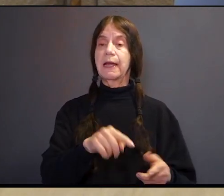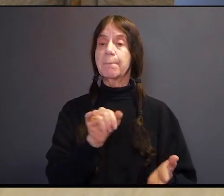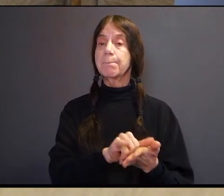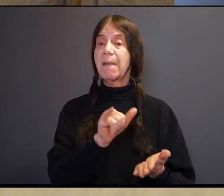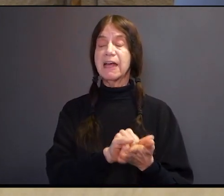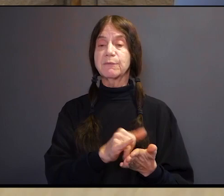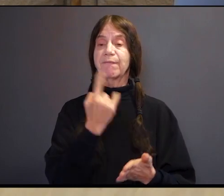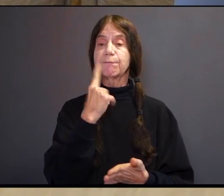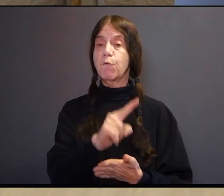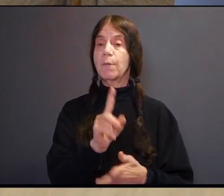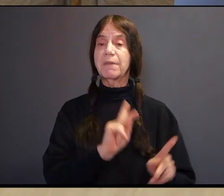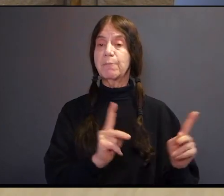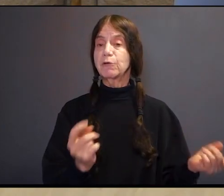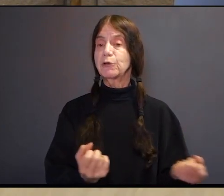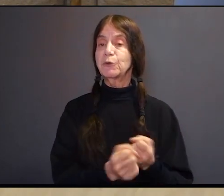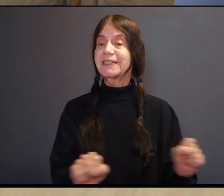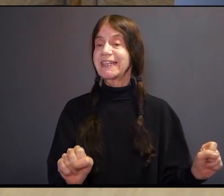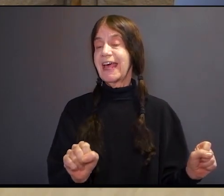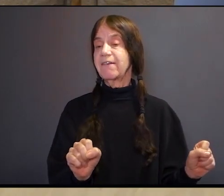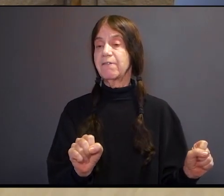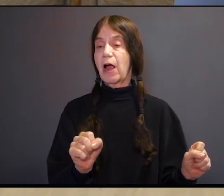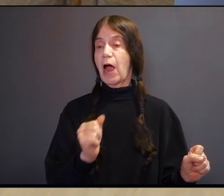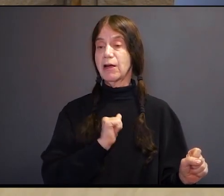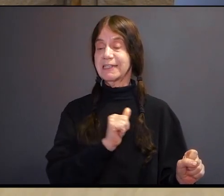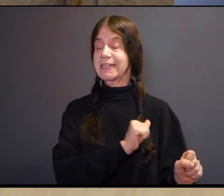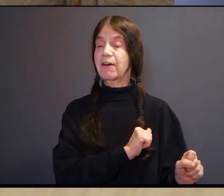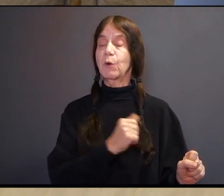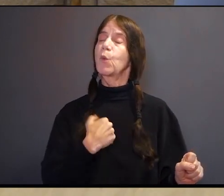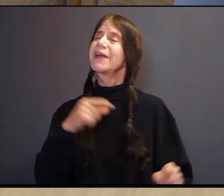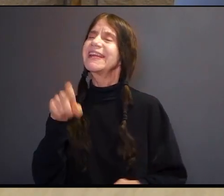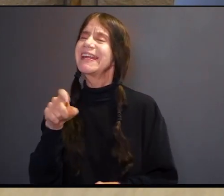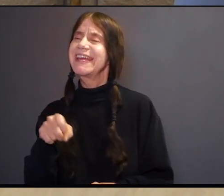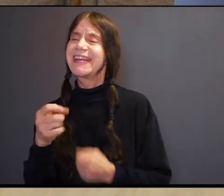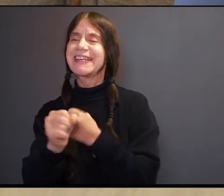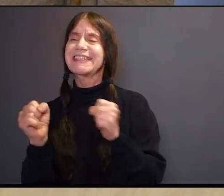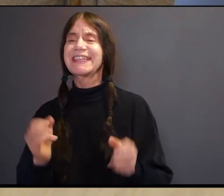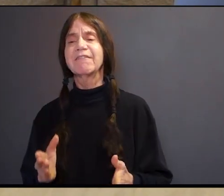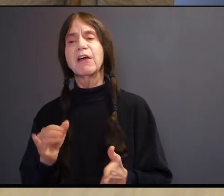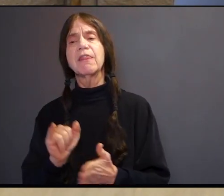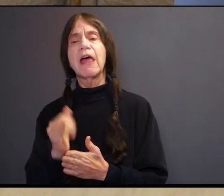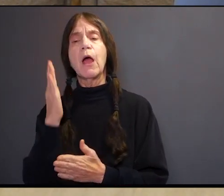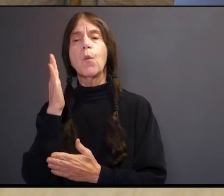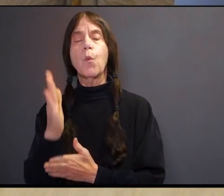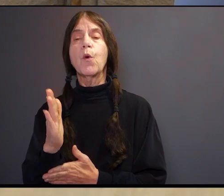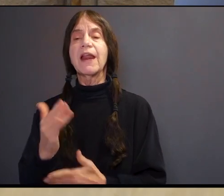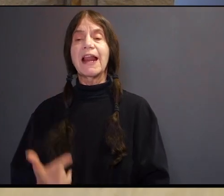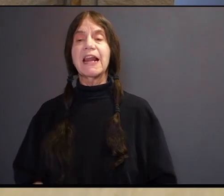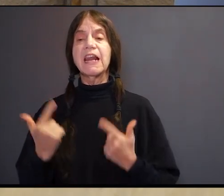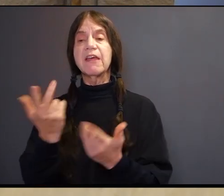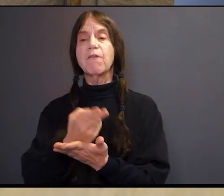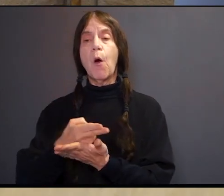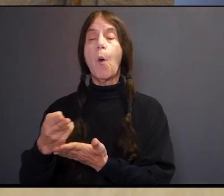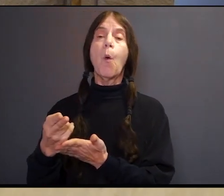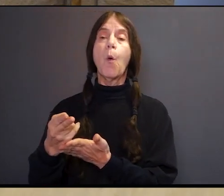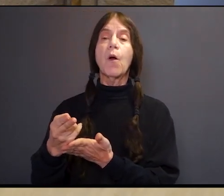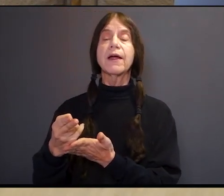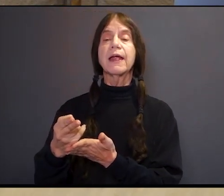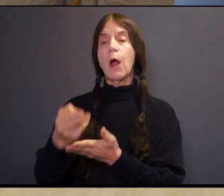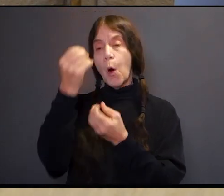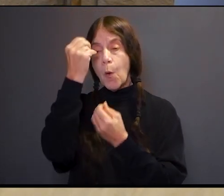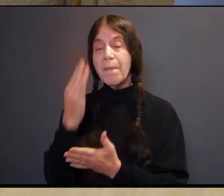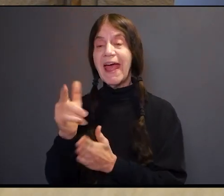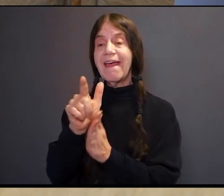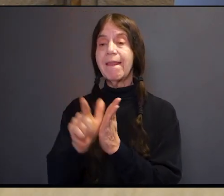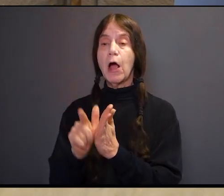impossible. Indeed, we needed a Savior, one who would live for us, one who would keep the